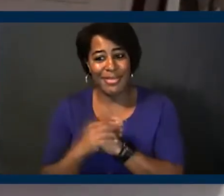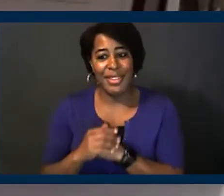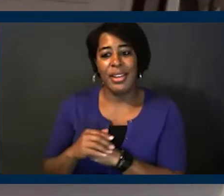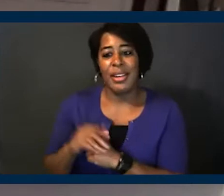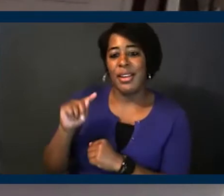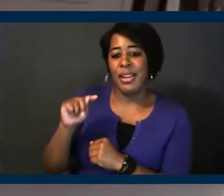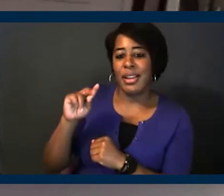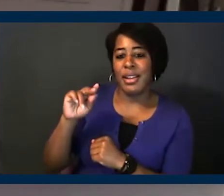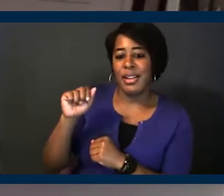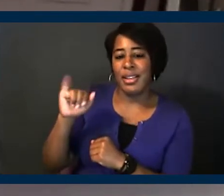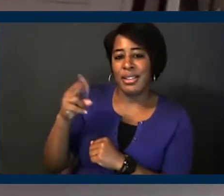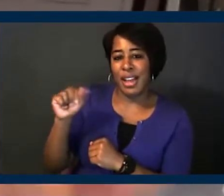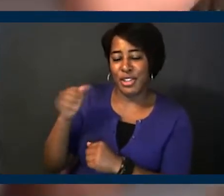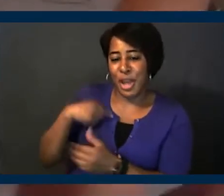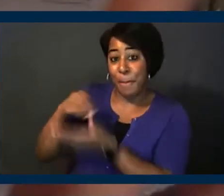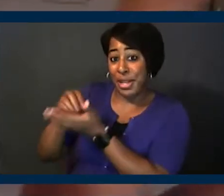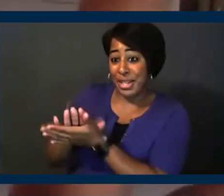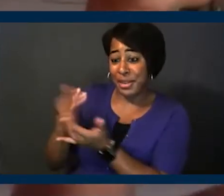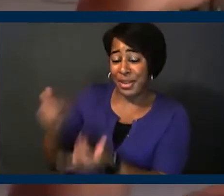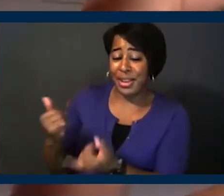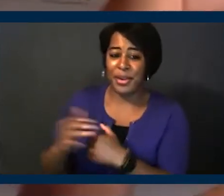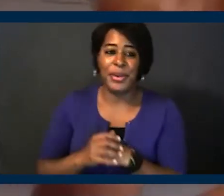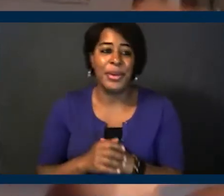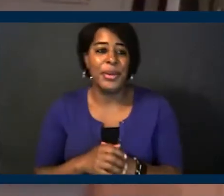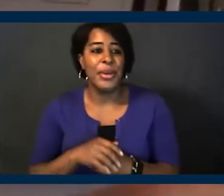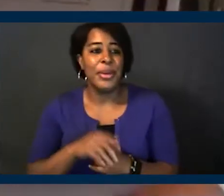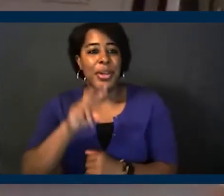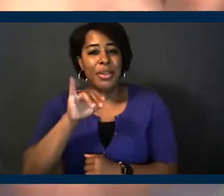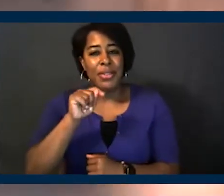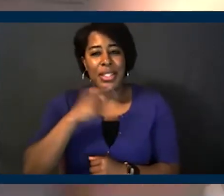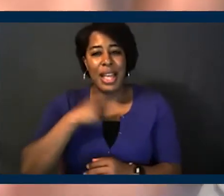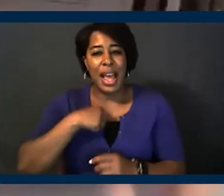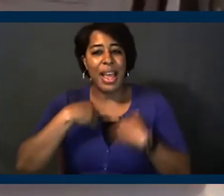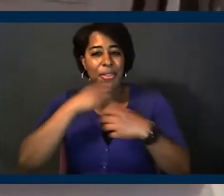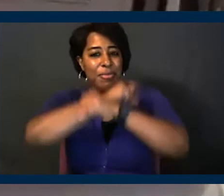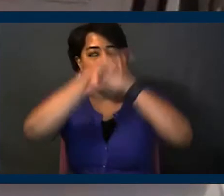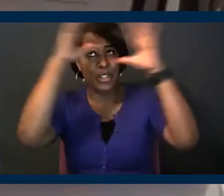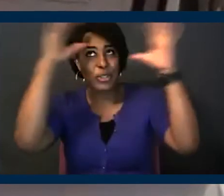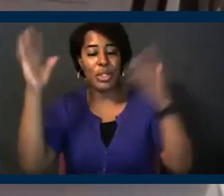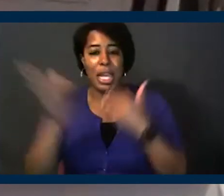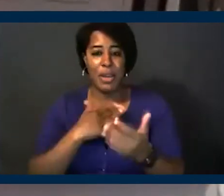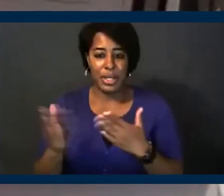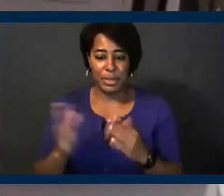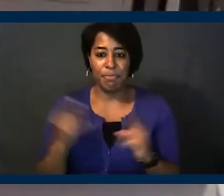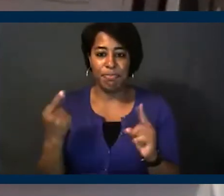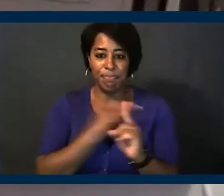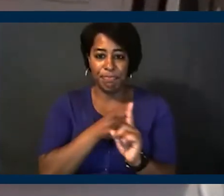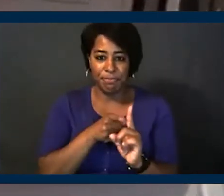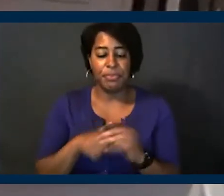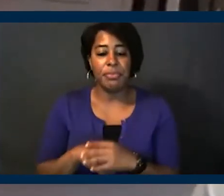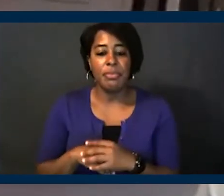Yeah, I like it. Let's step together. I have some visuals in mind, like anyhow. I digress.